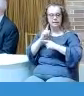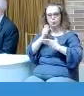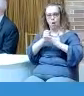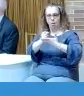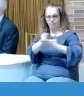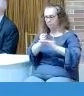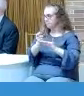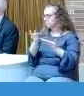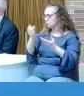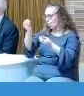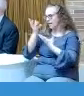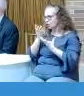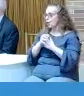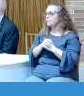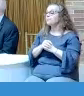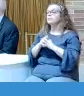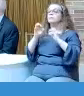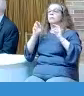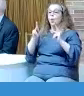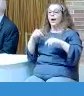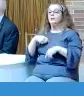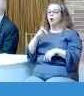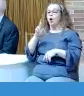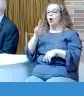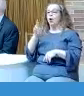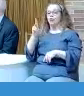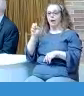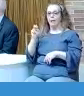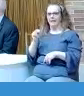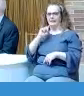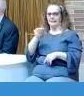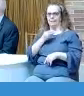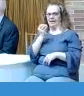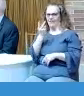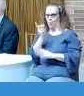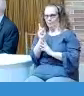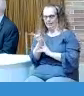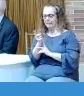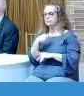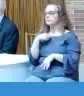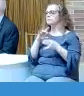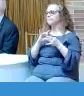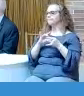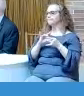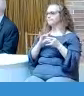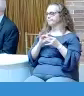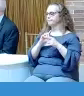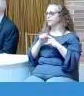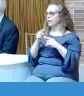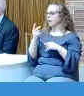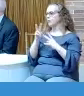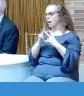to you so let us know about that so Robin was kind enough to give me a couple minutes just to mention um a couple